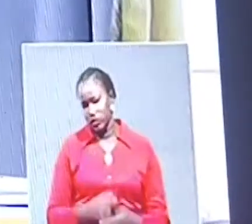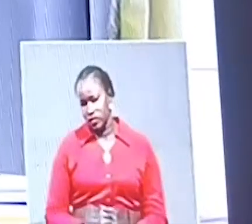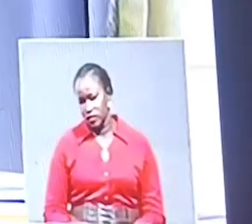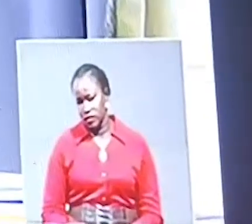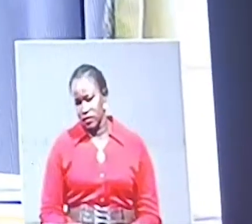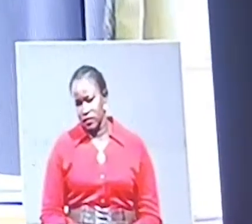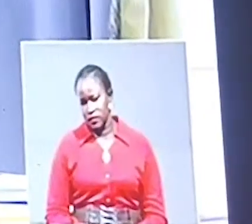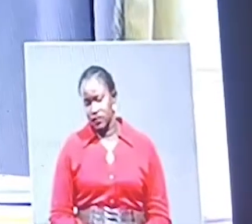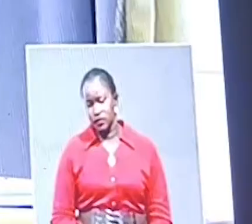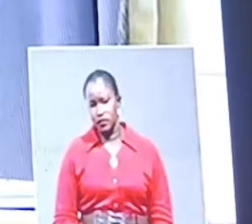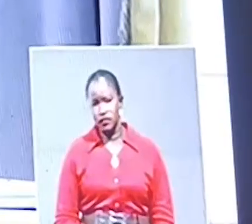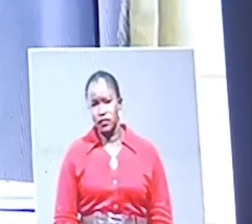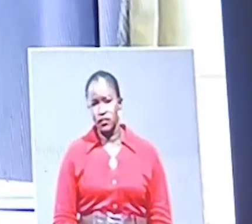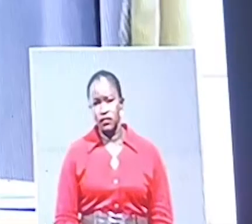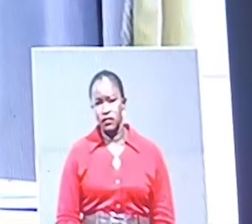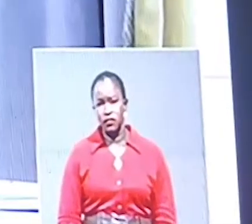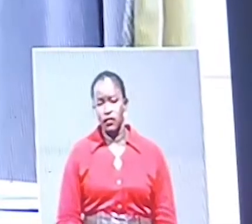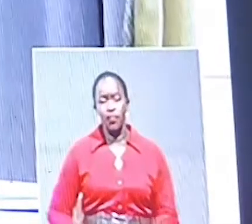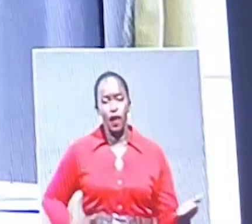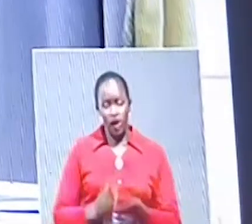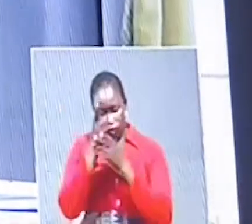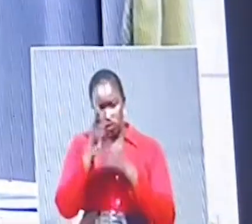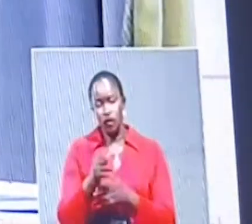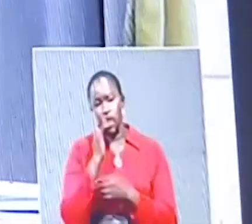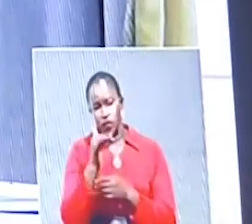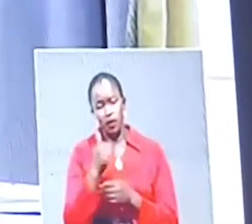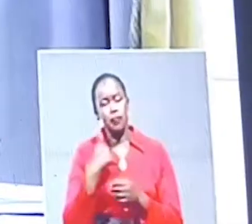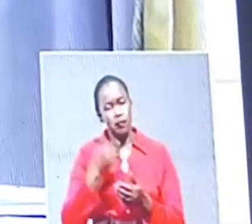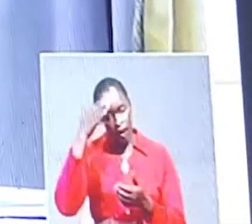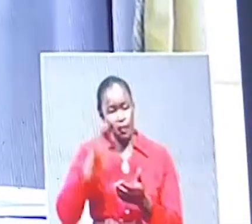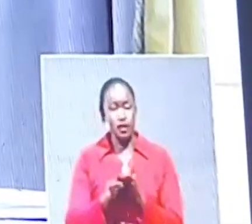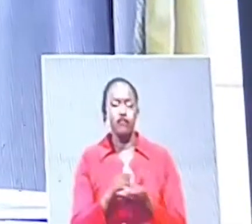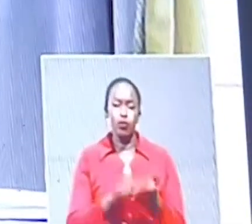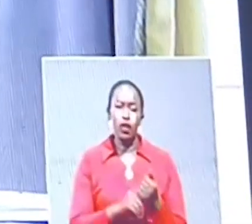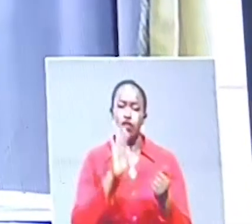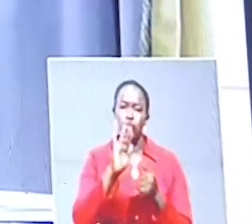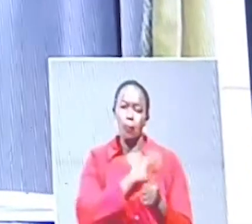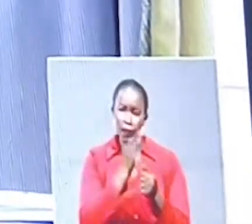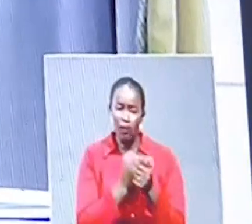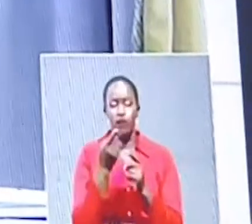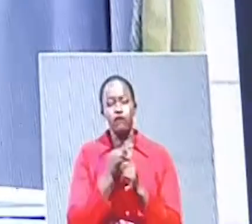Right Honourable Speaker, I believe you derive your powers from the chair.